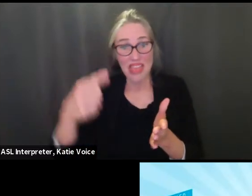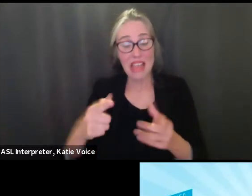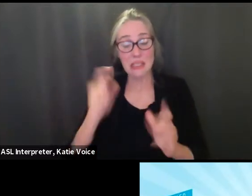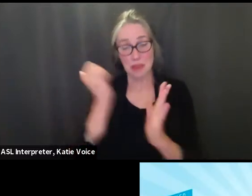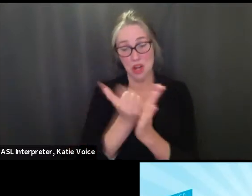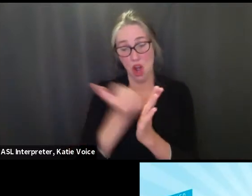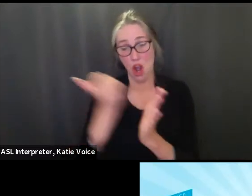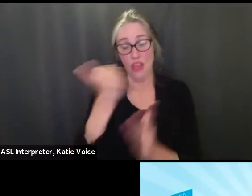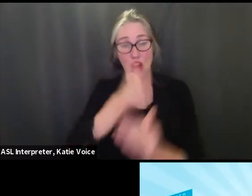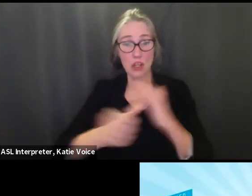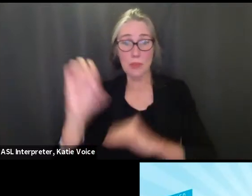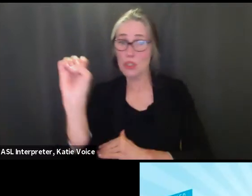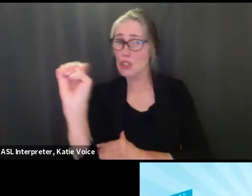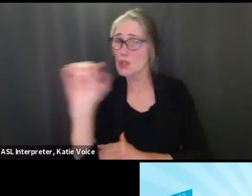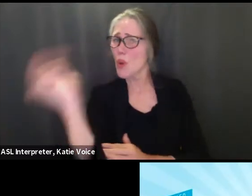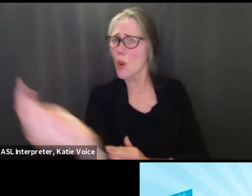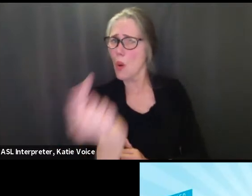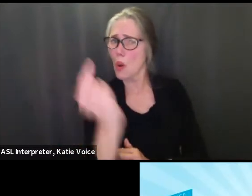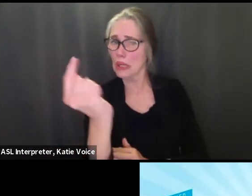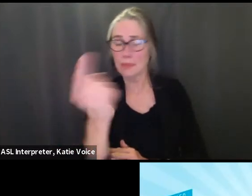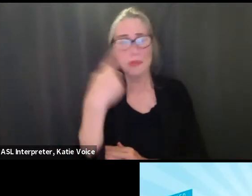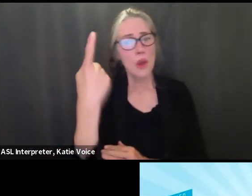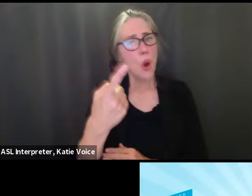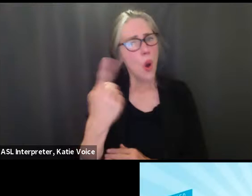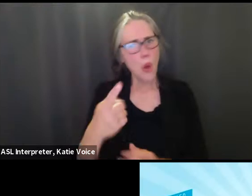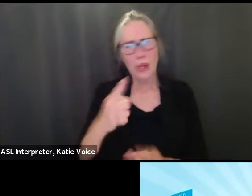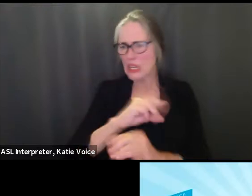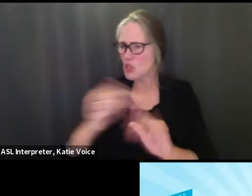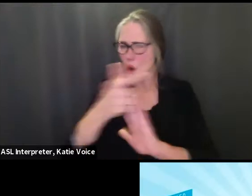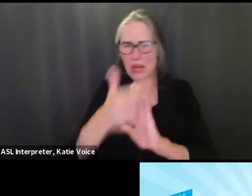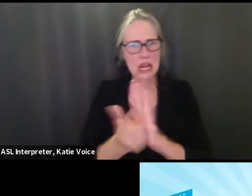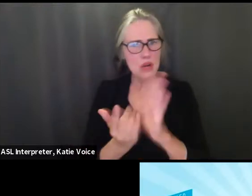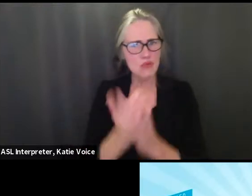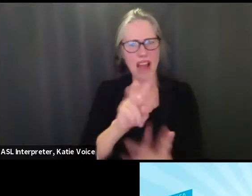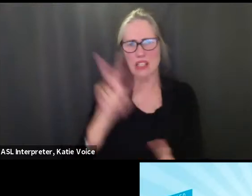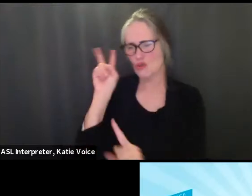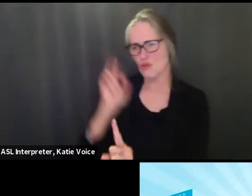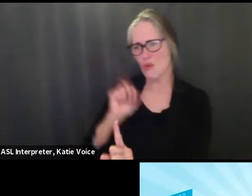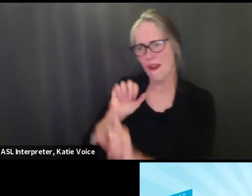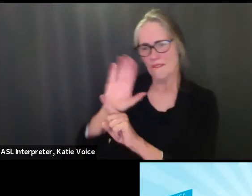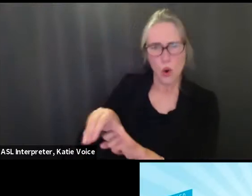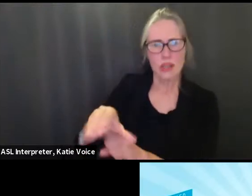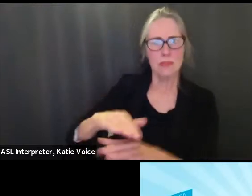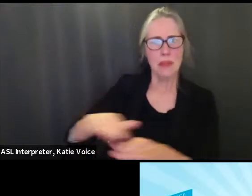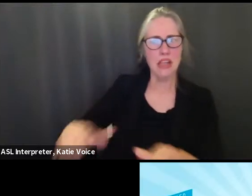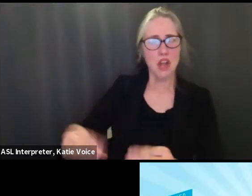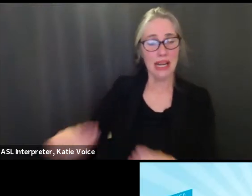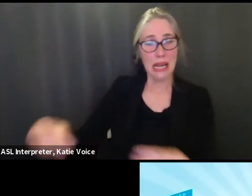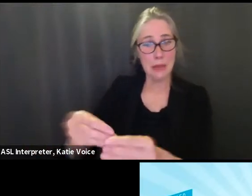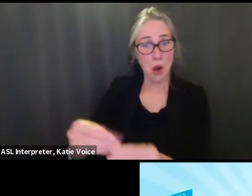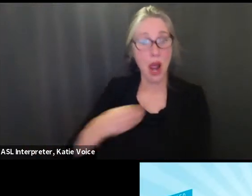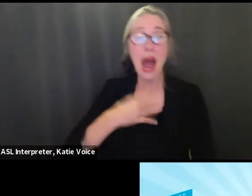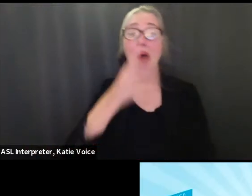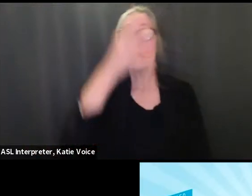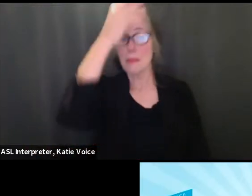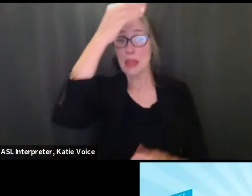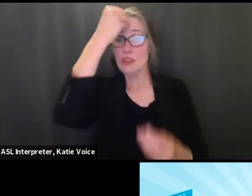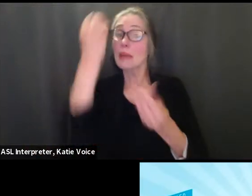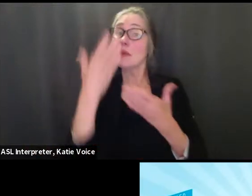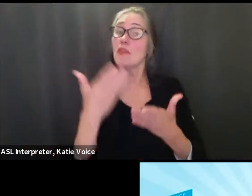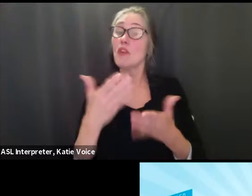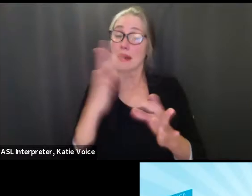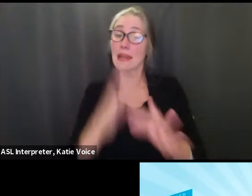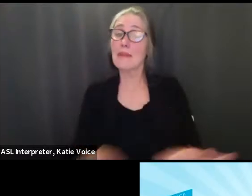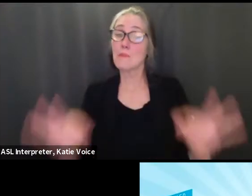under emergency use only. You have no legal right to impose this on my child any longer. I'm her parent. I can make an informed decision for my own